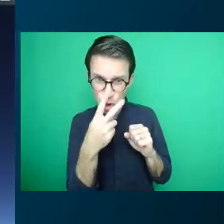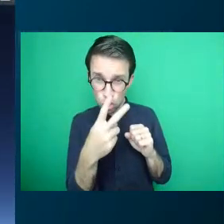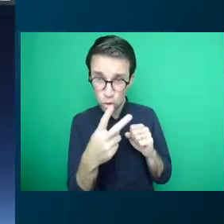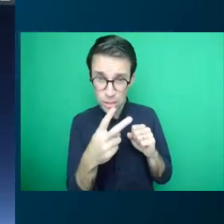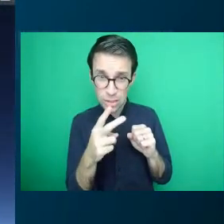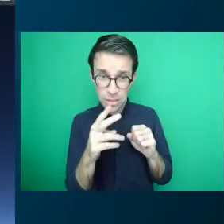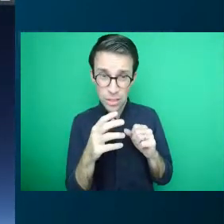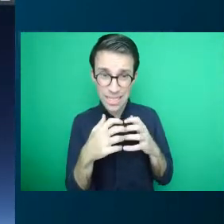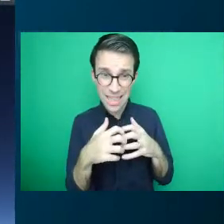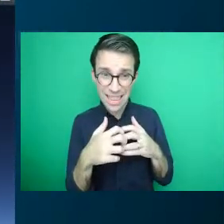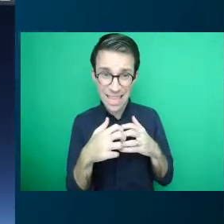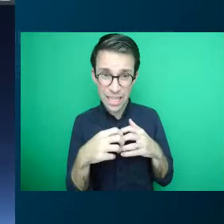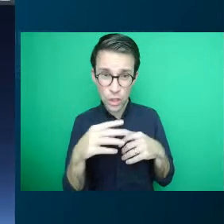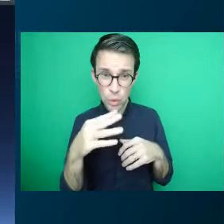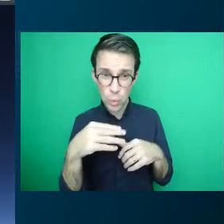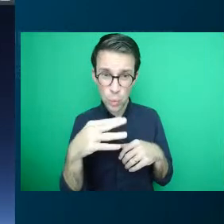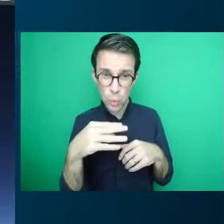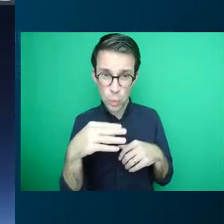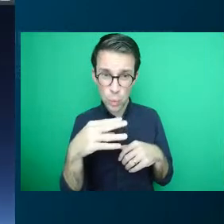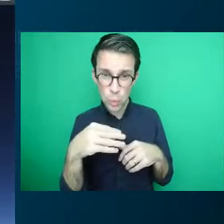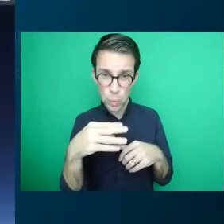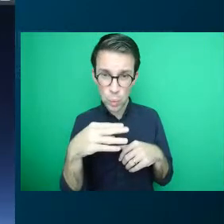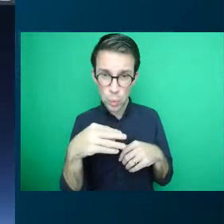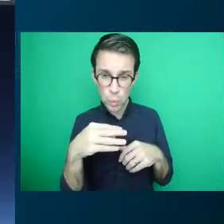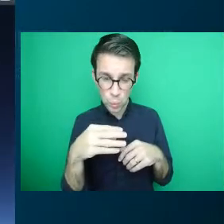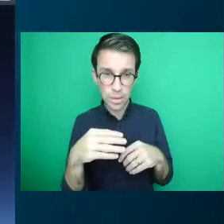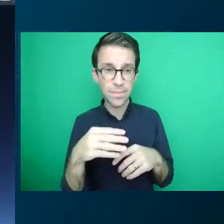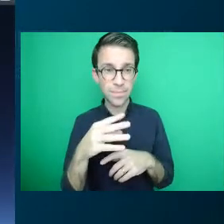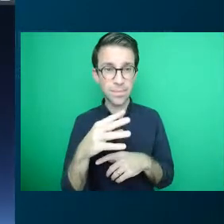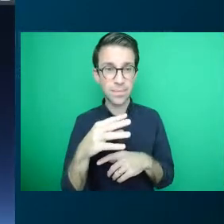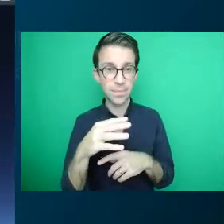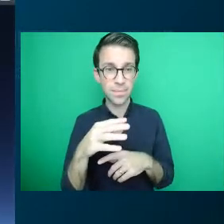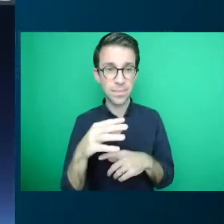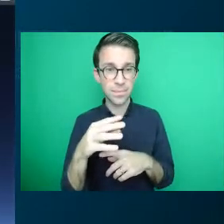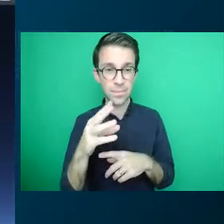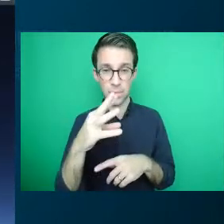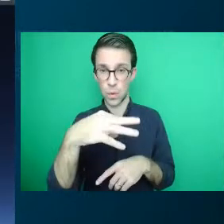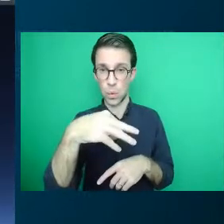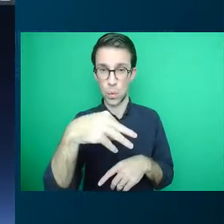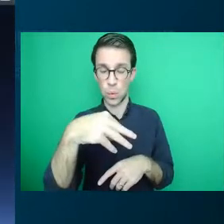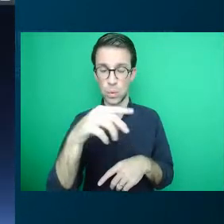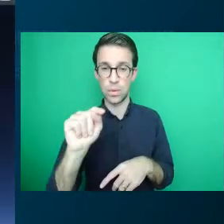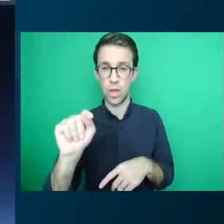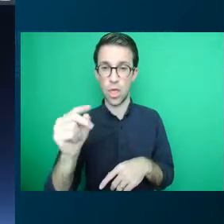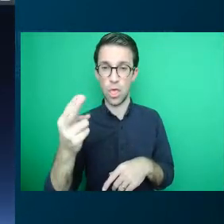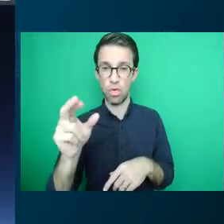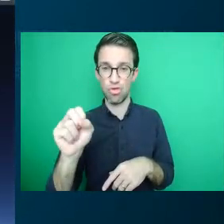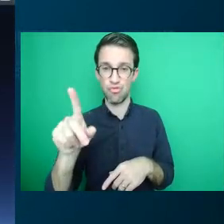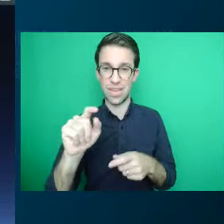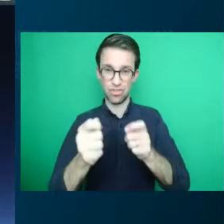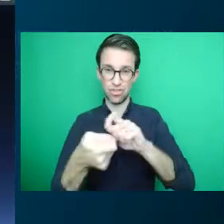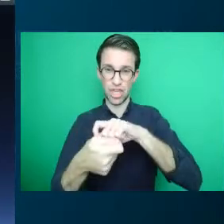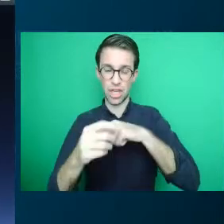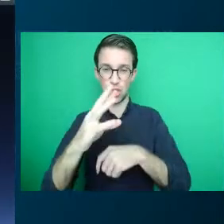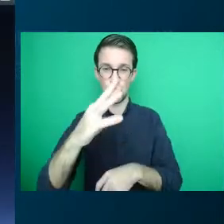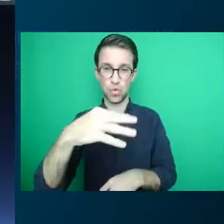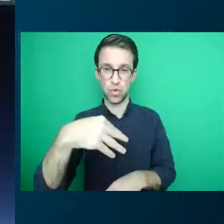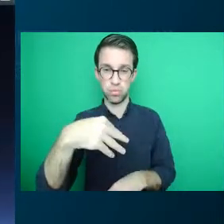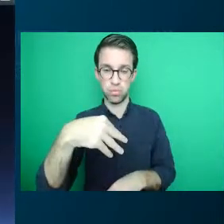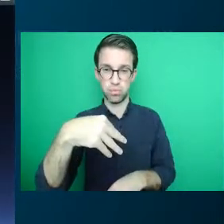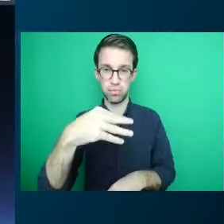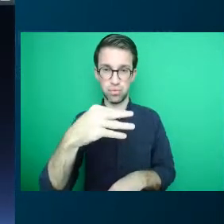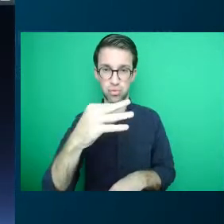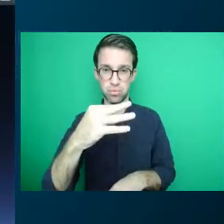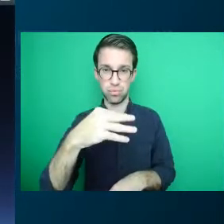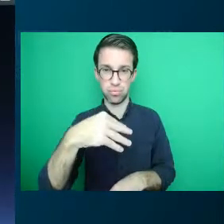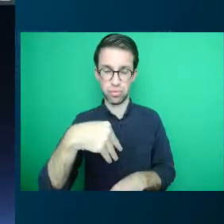wiggling a little bit? The engine is actually changing exactly the direction the fire is coming out, changing the thrust, vectoring the thrust, and